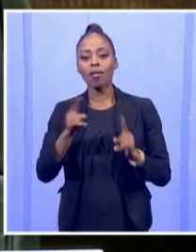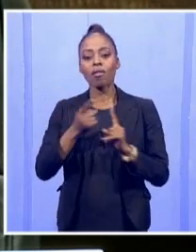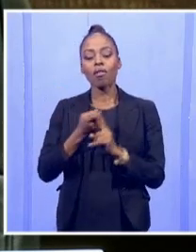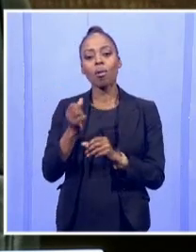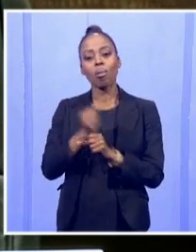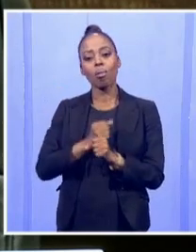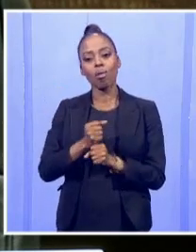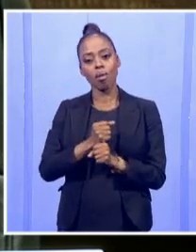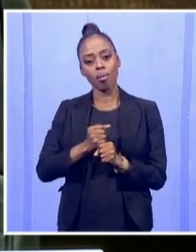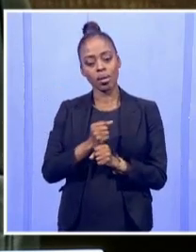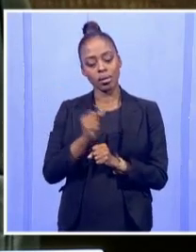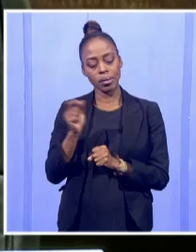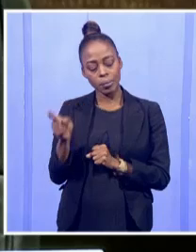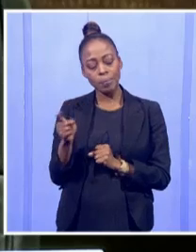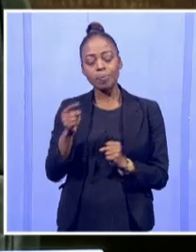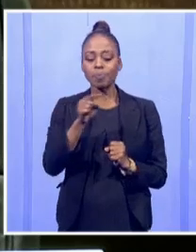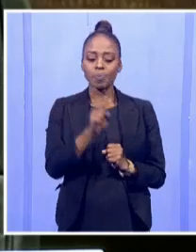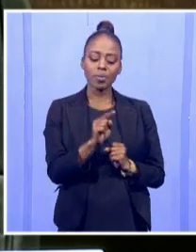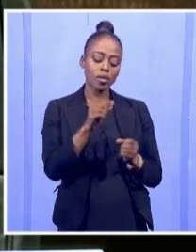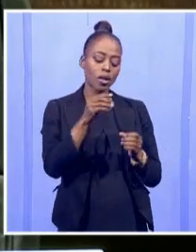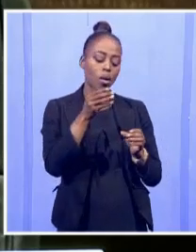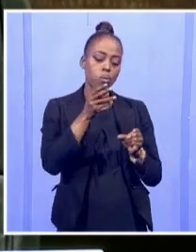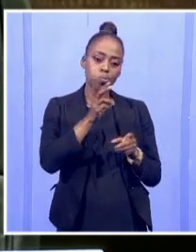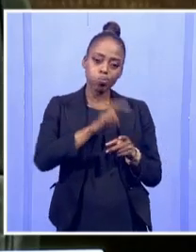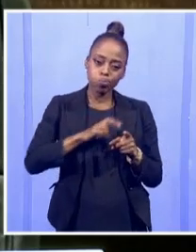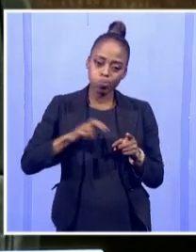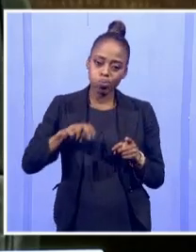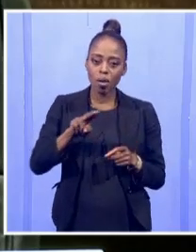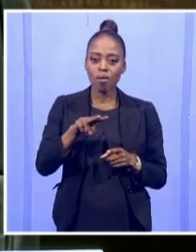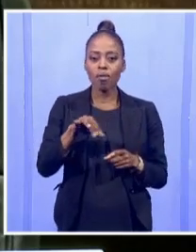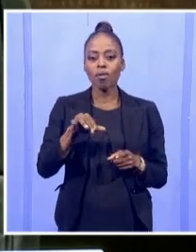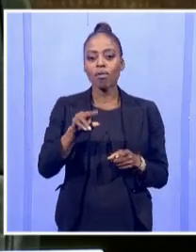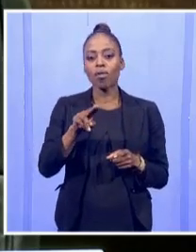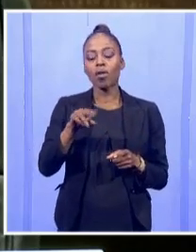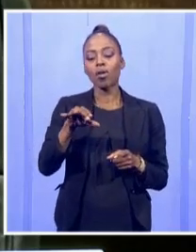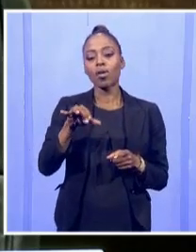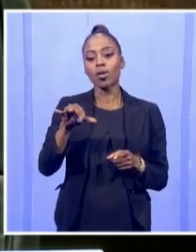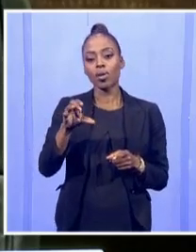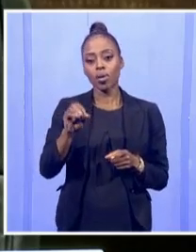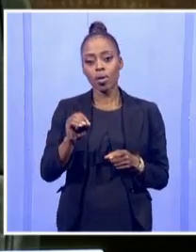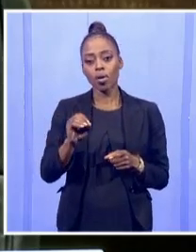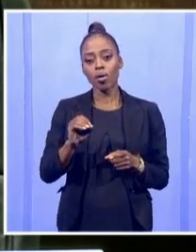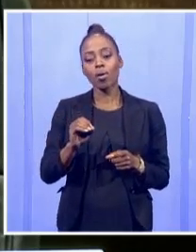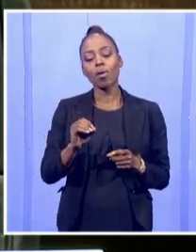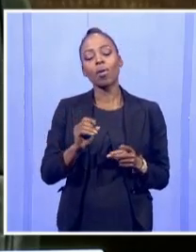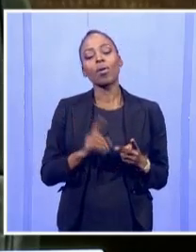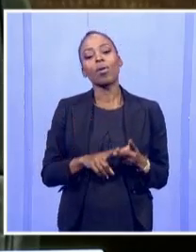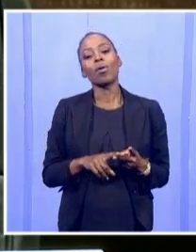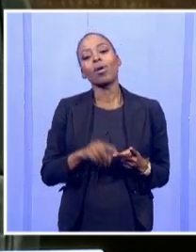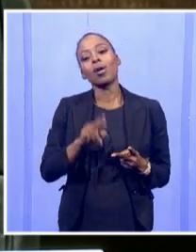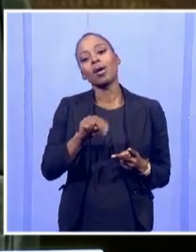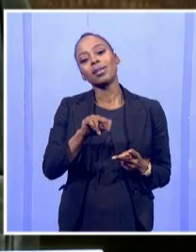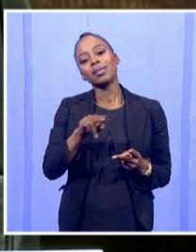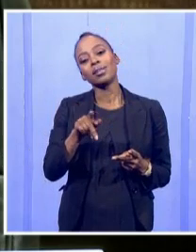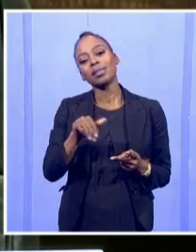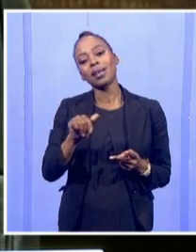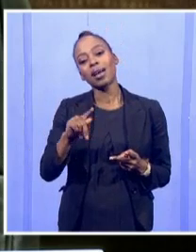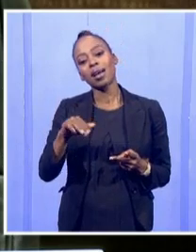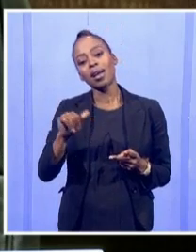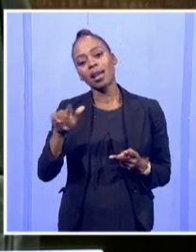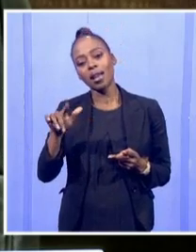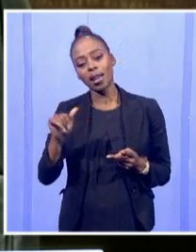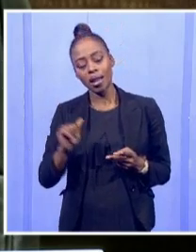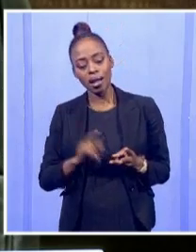Pharmaceuticals and will consist of Vuyokazi Makapela from Afrivet, Nizam Kala from